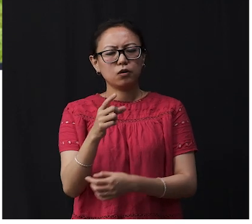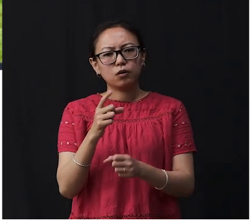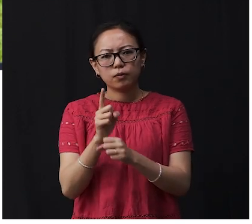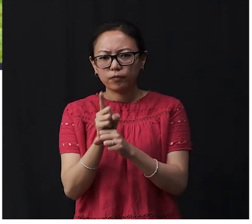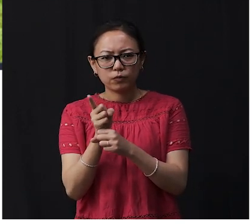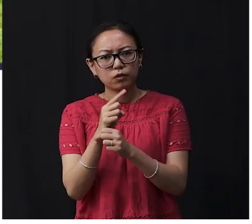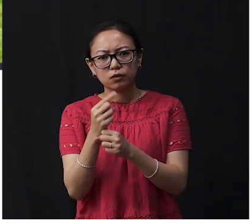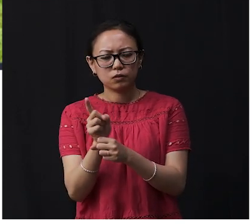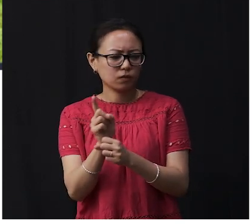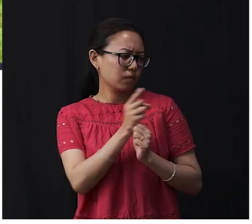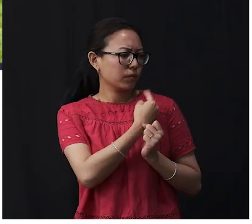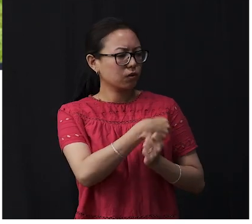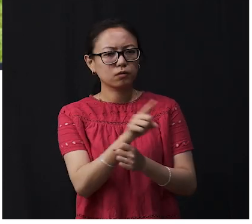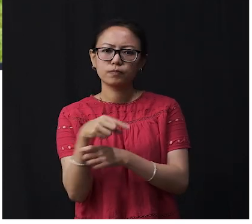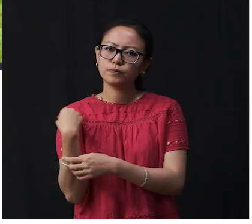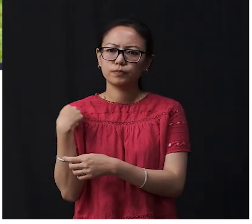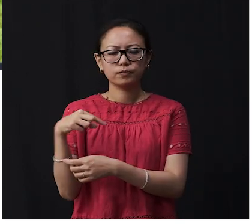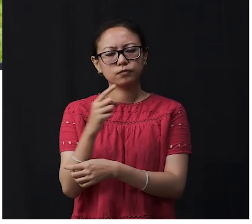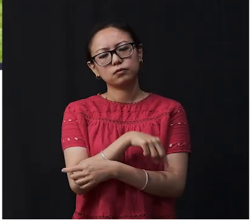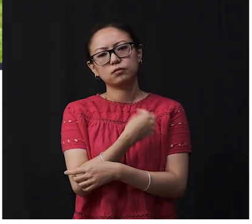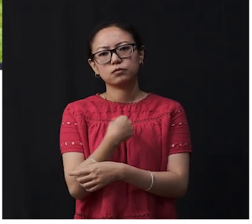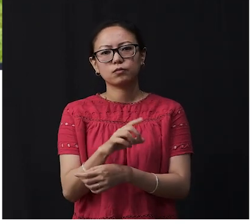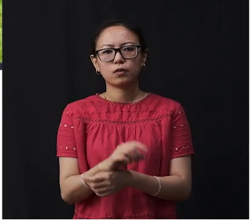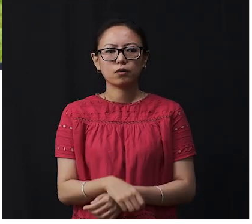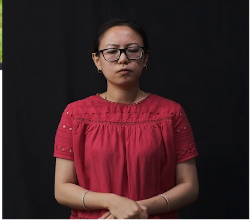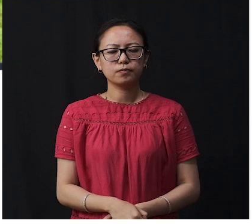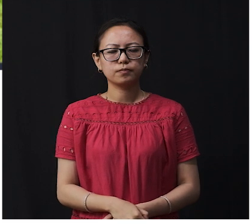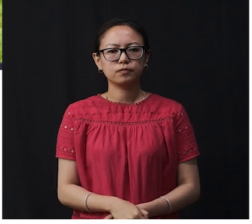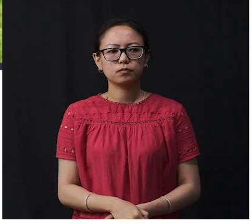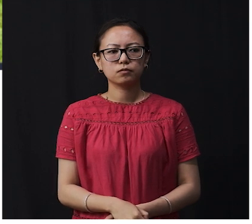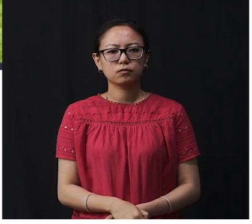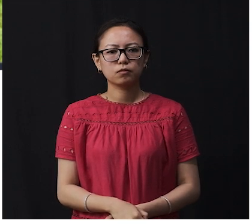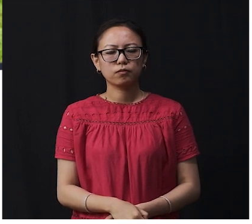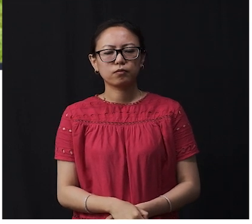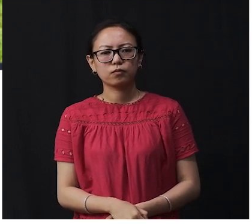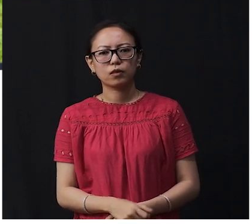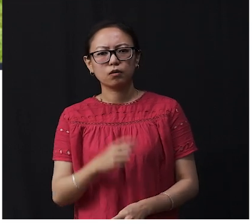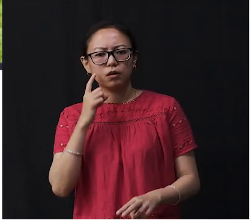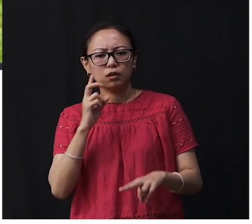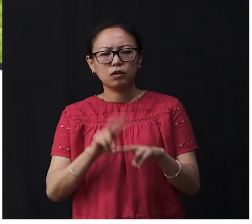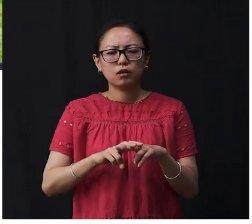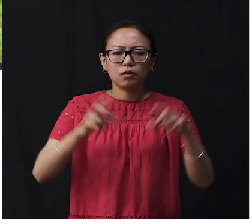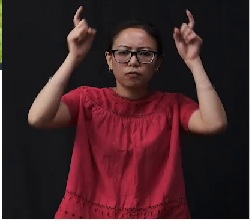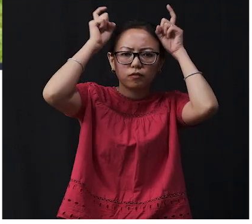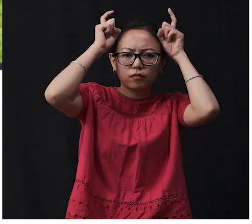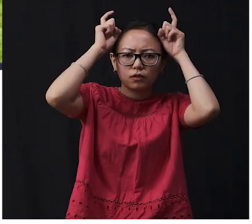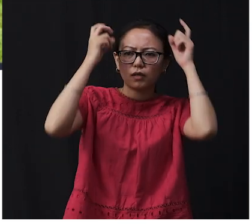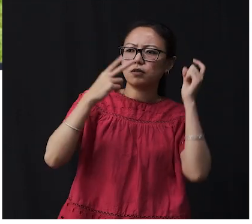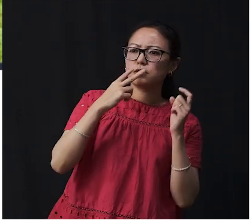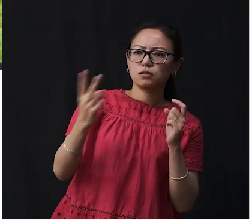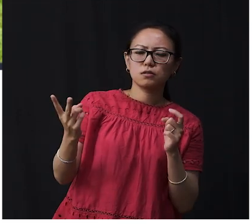tail, that means they're chasing away the flies. I hope every one of you have seen a cow wagging its